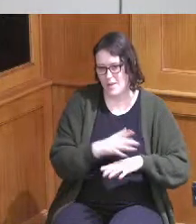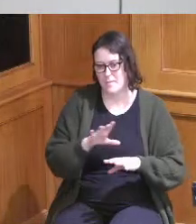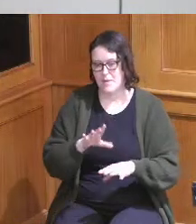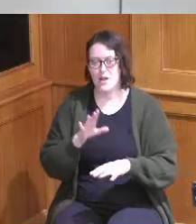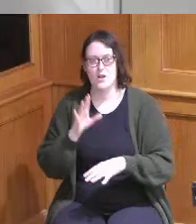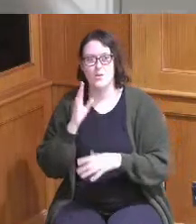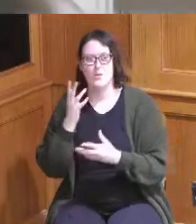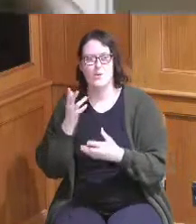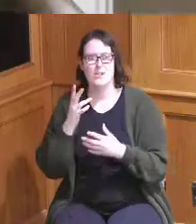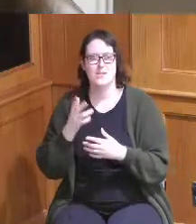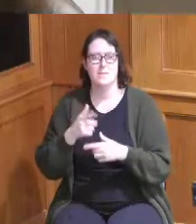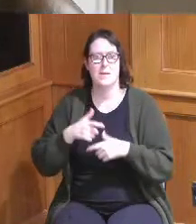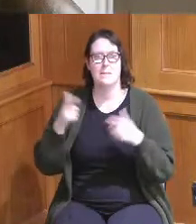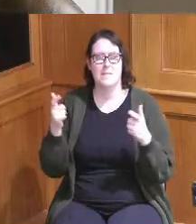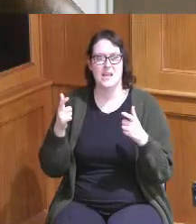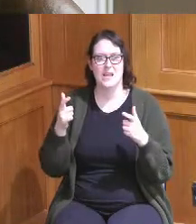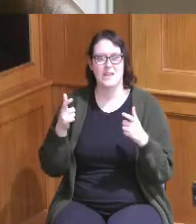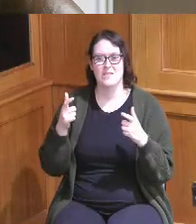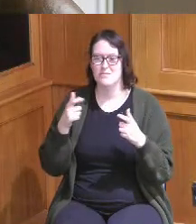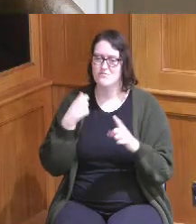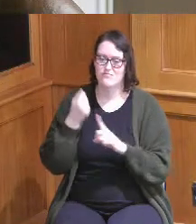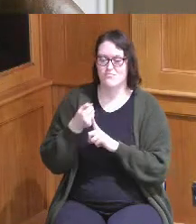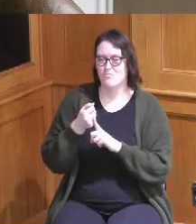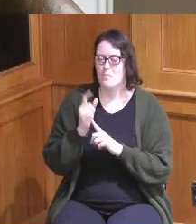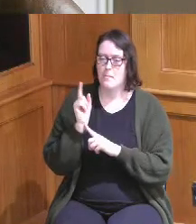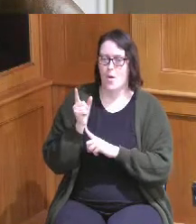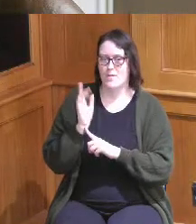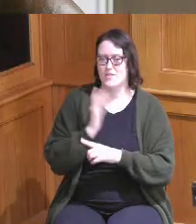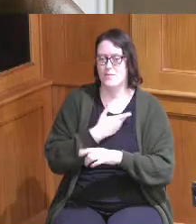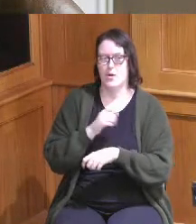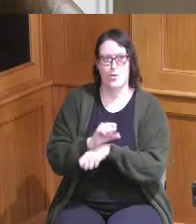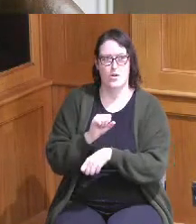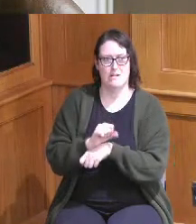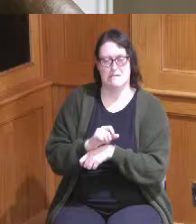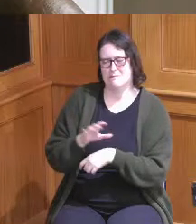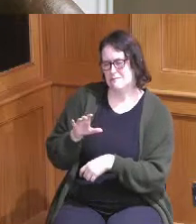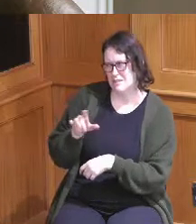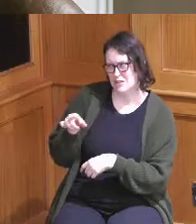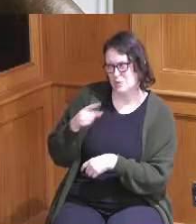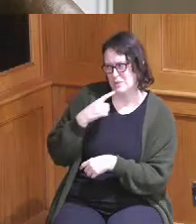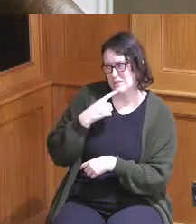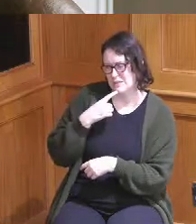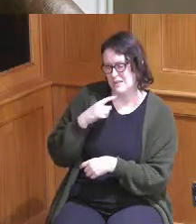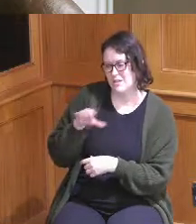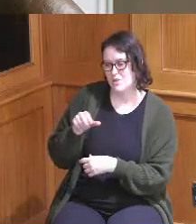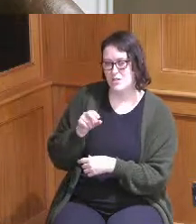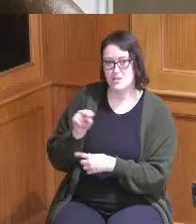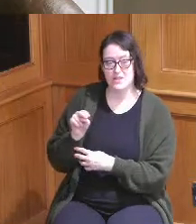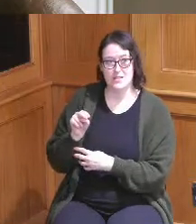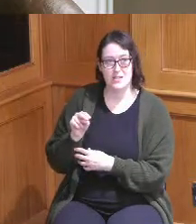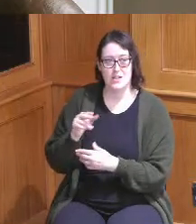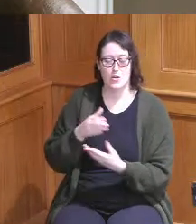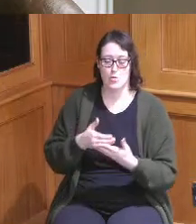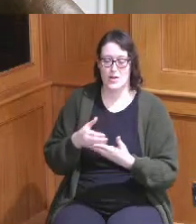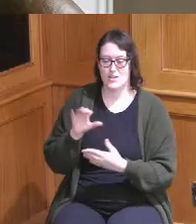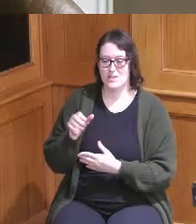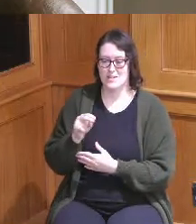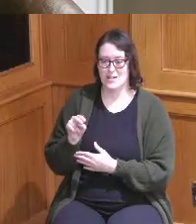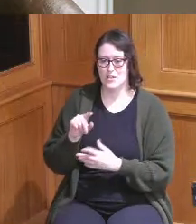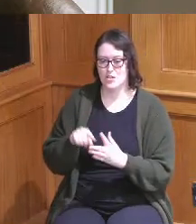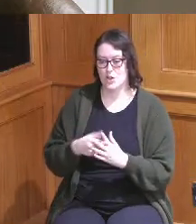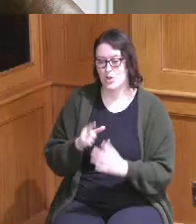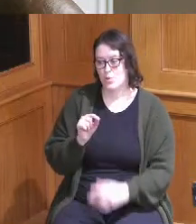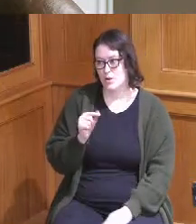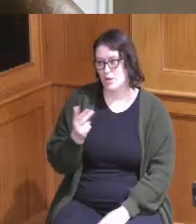important milestones from Cradle Cincinnati's work. So I can't remember, Crystal, if you said, but Cradle Cincinnati started in 2013. We've been around